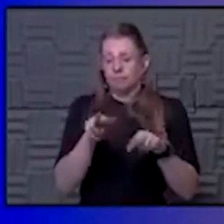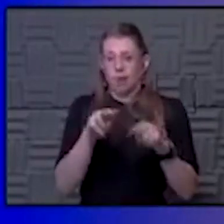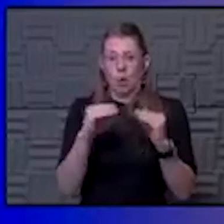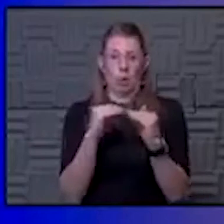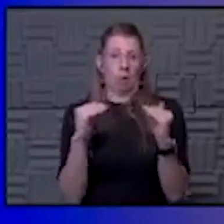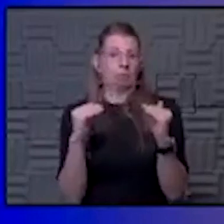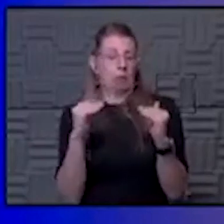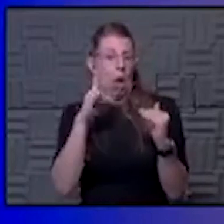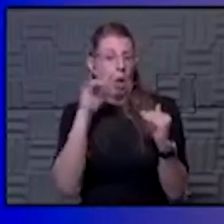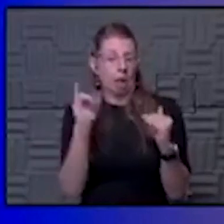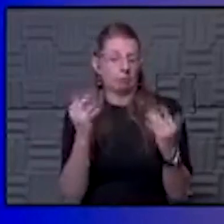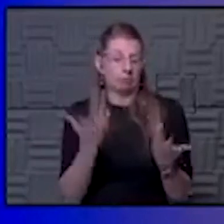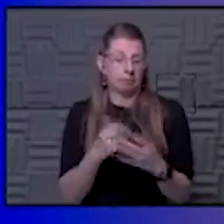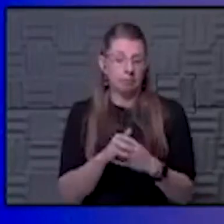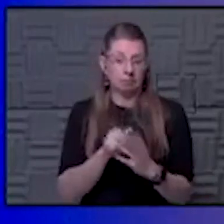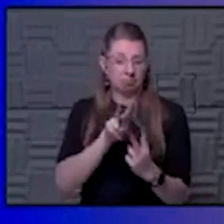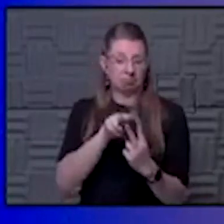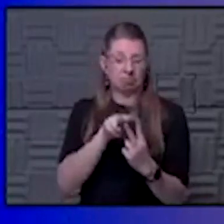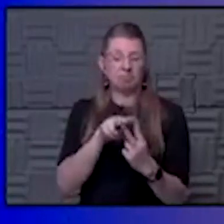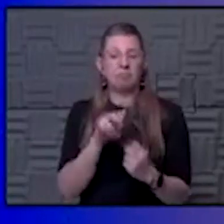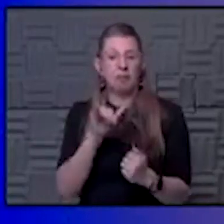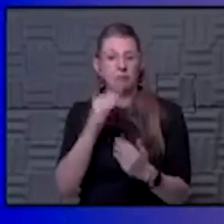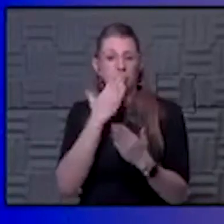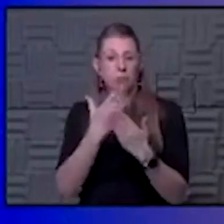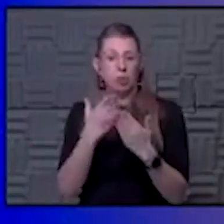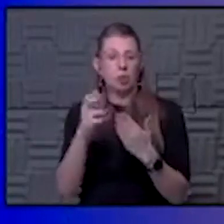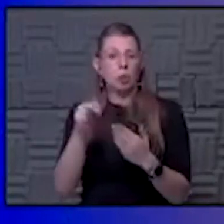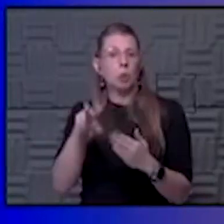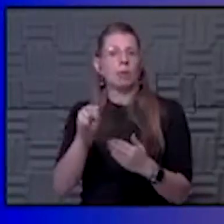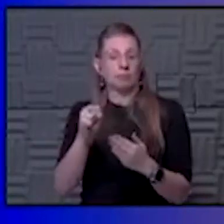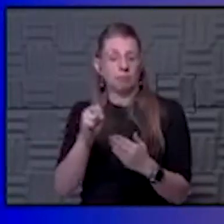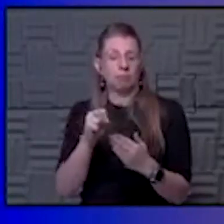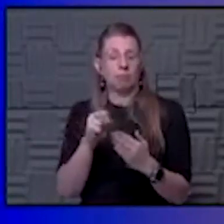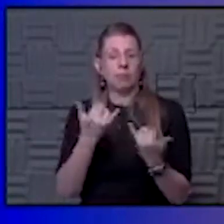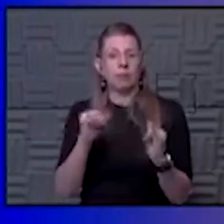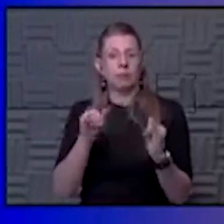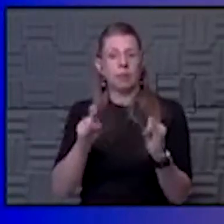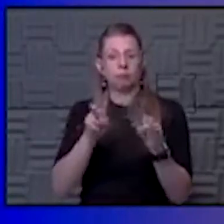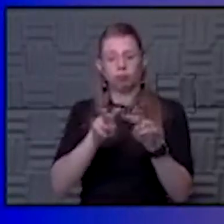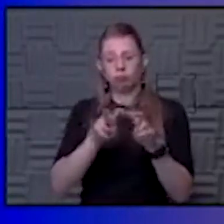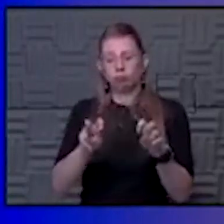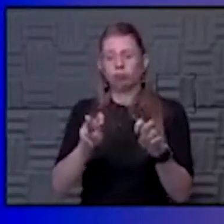so that is good news. We still need to look at the final